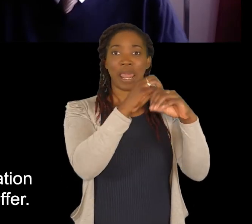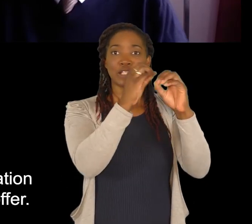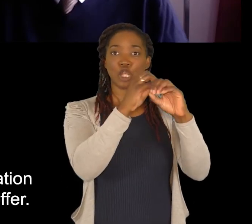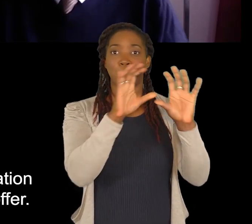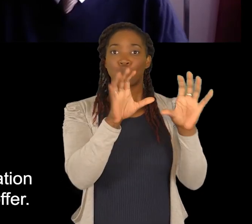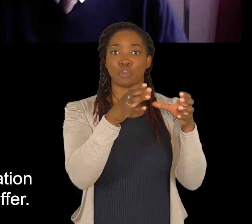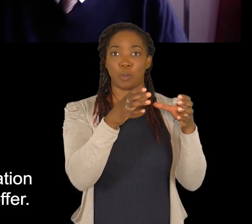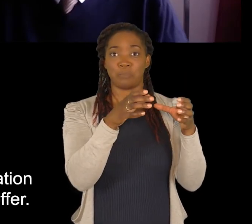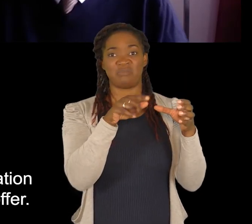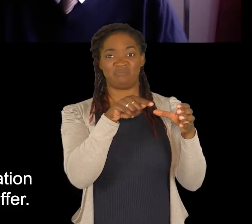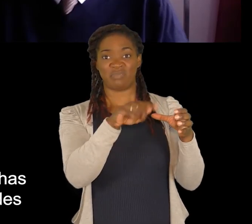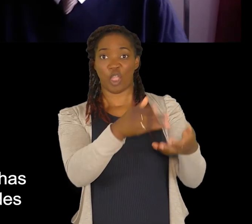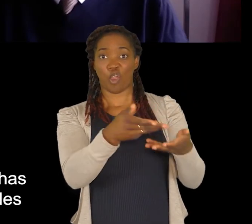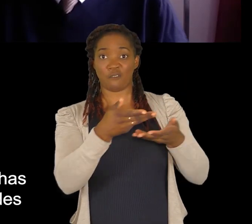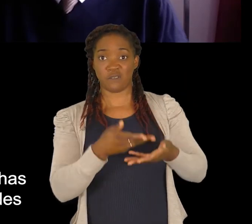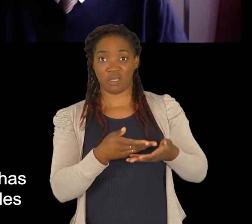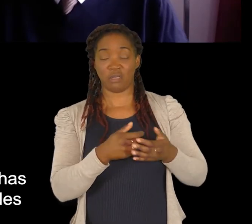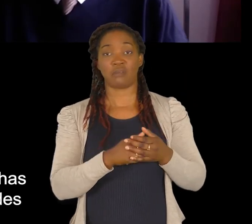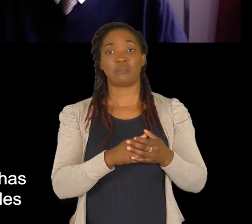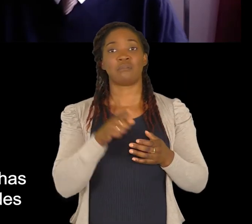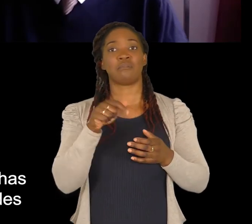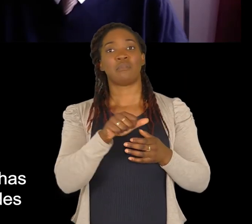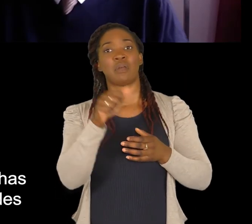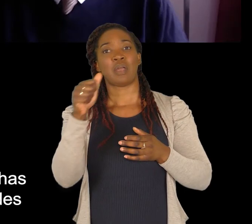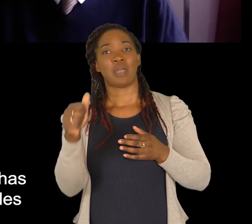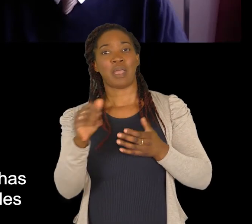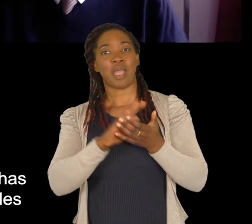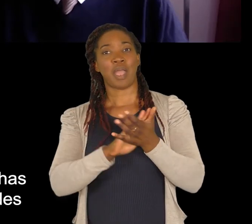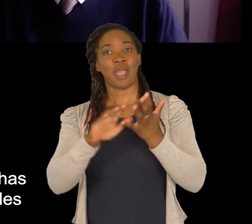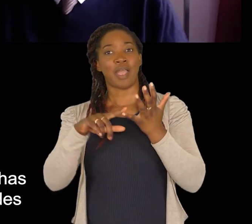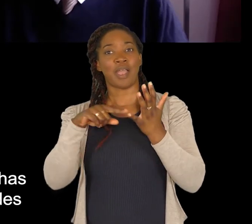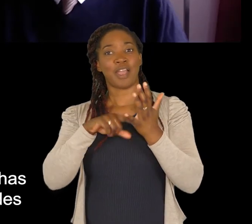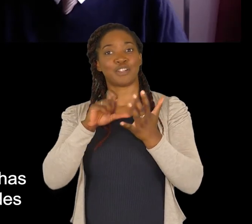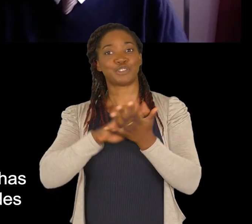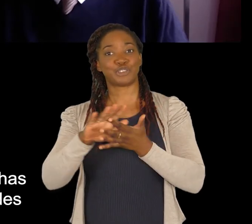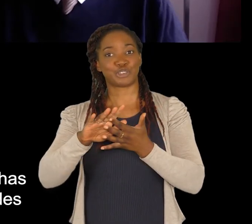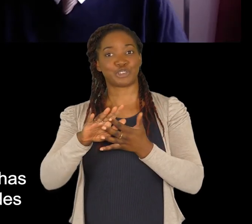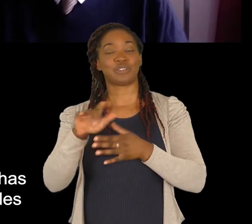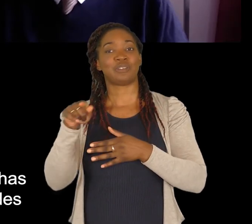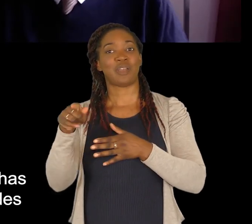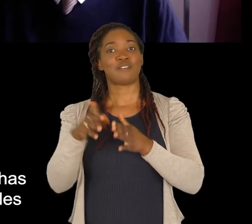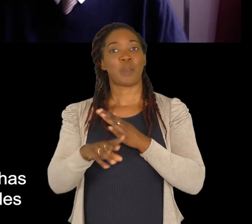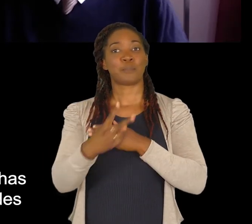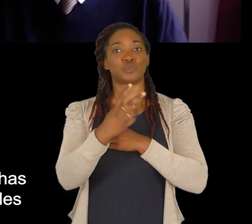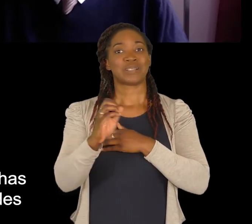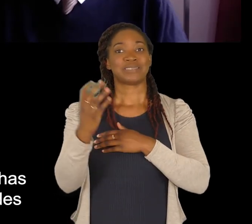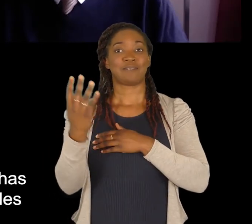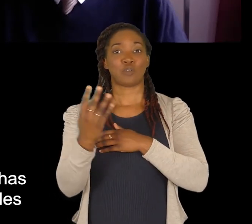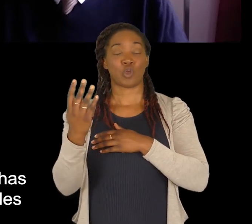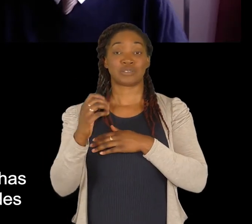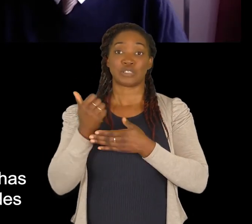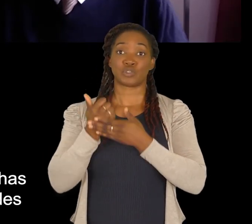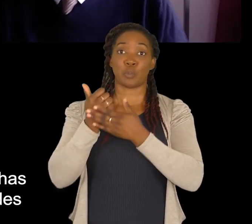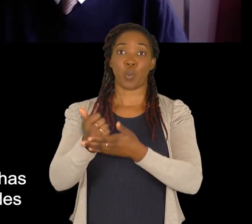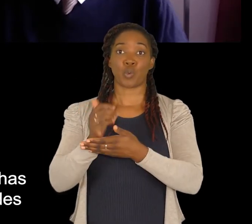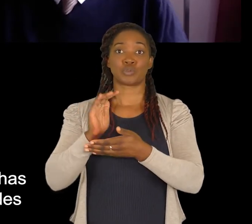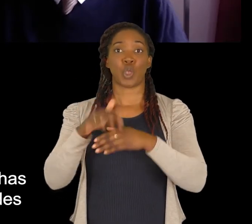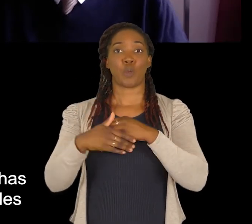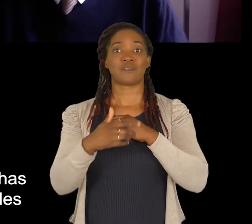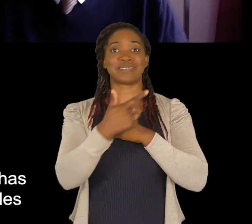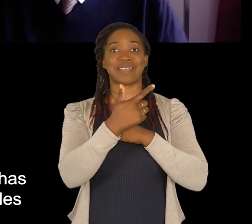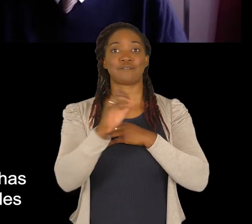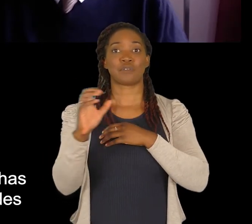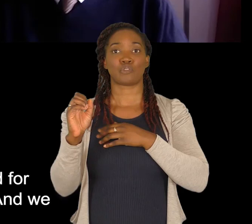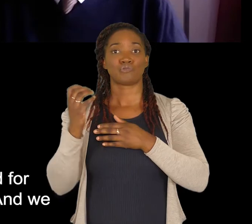Kaleidoscope group and what they offer. We've also got Hedge, which since 2014 has supported over 700